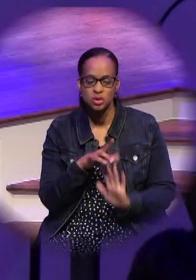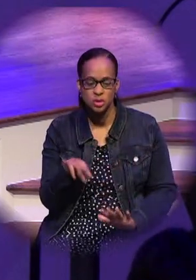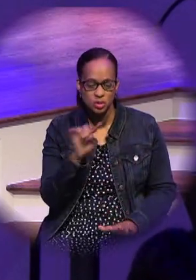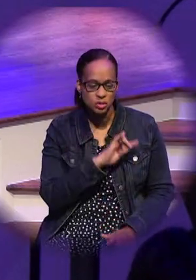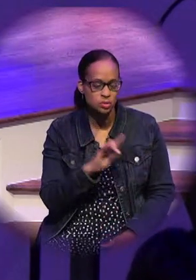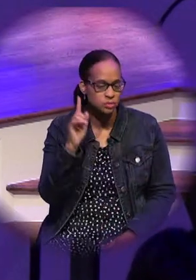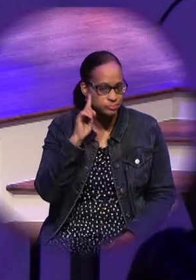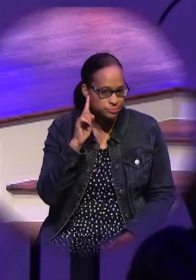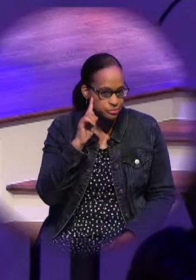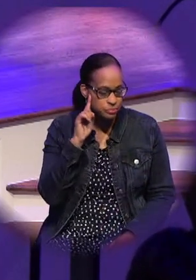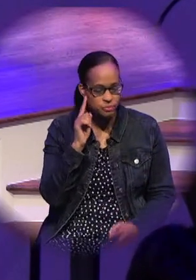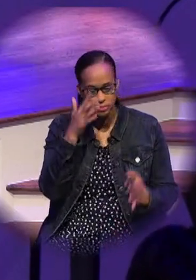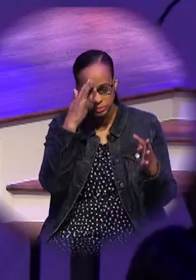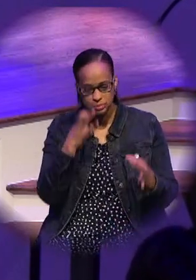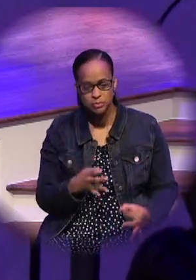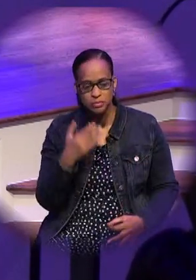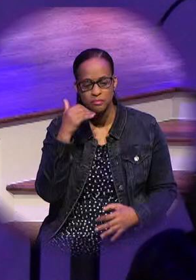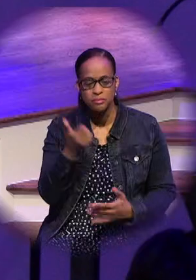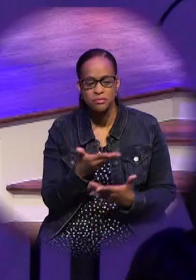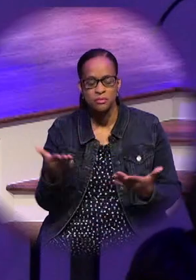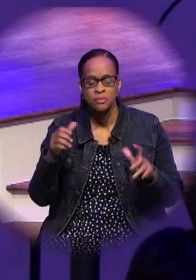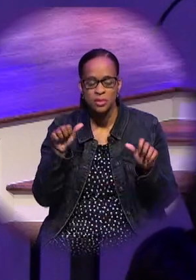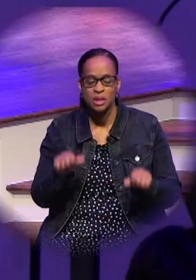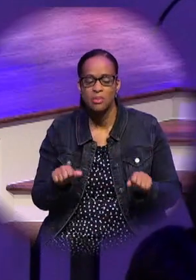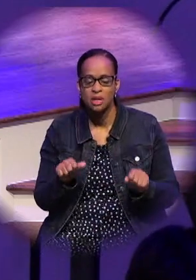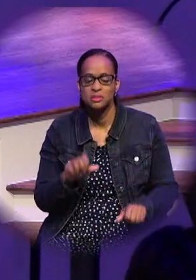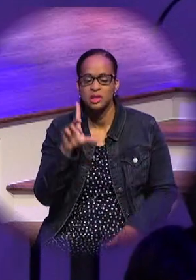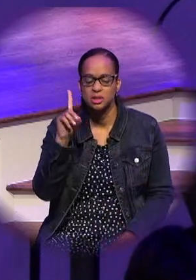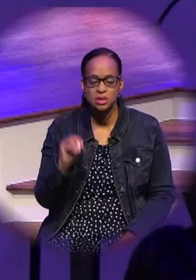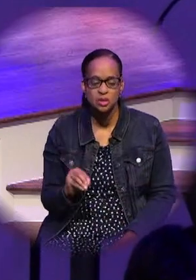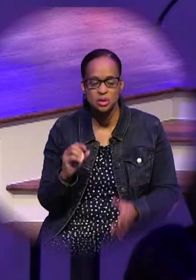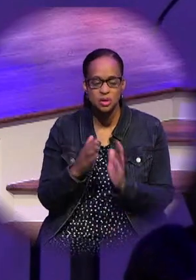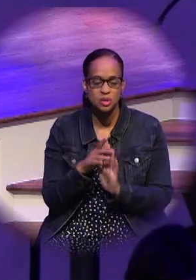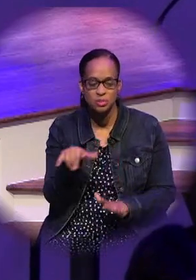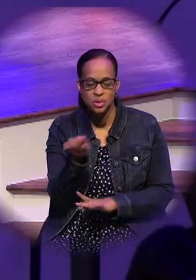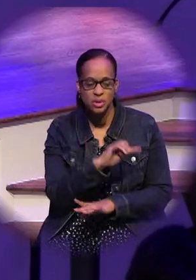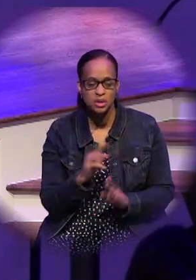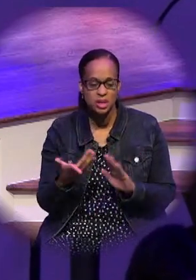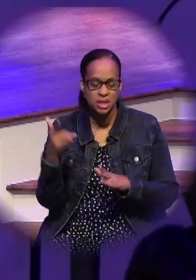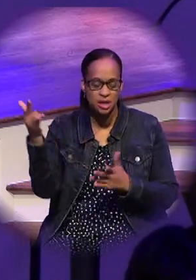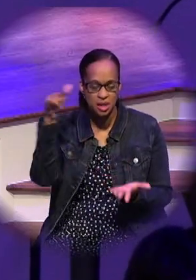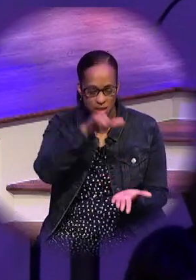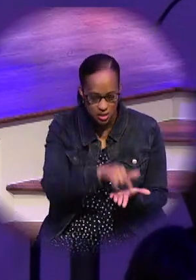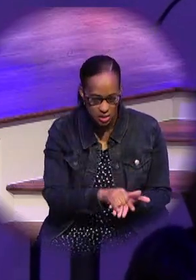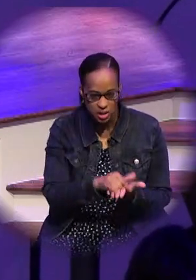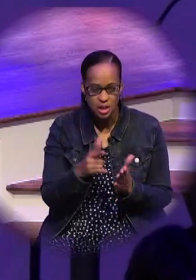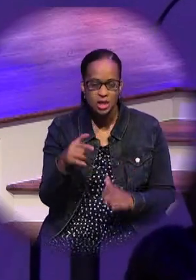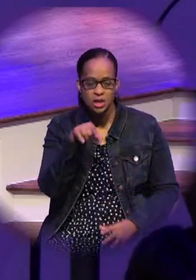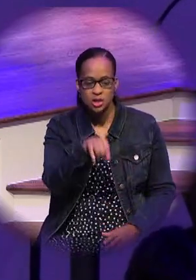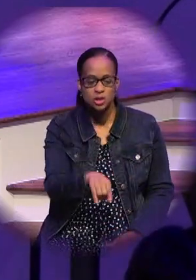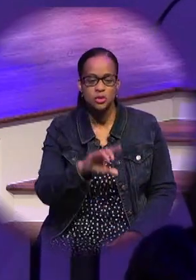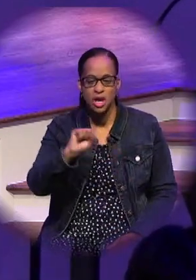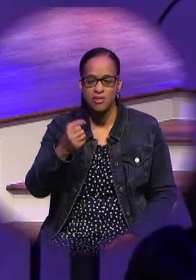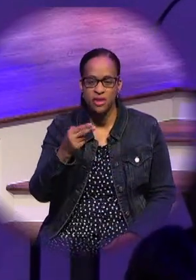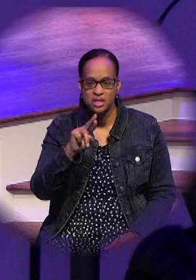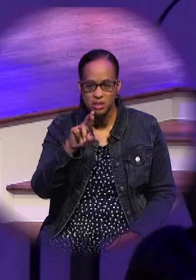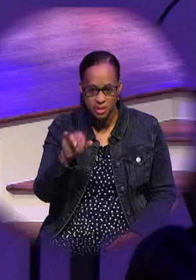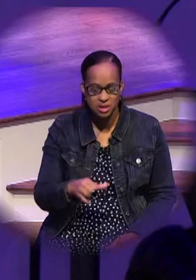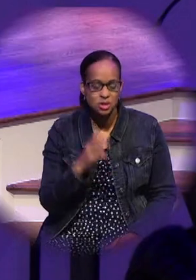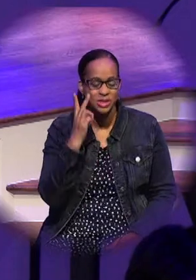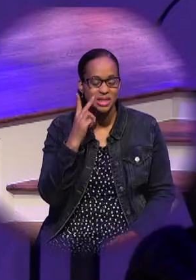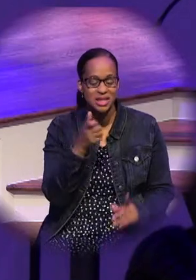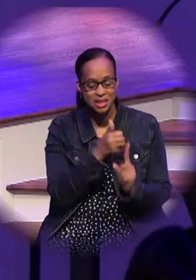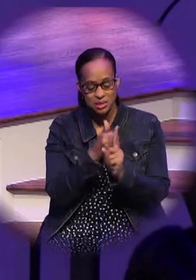of this and decided that the best thing that they could possibly do was to get on an airplane and travel to Asbury to see for